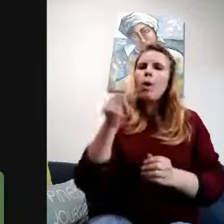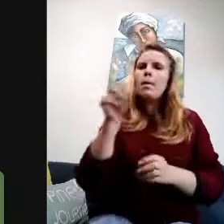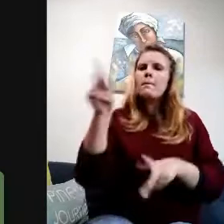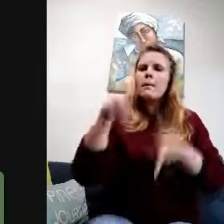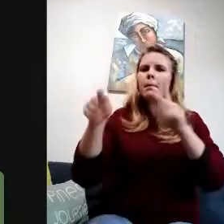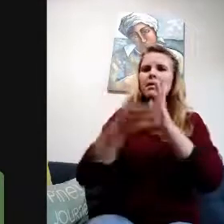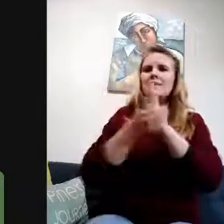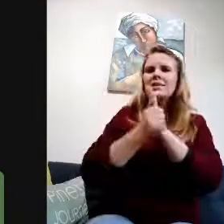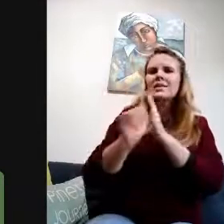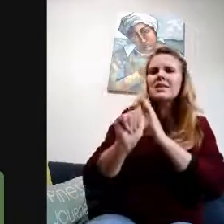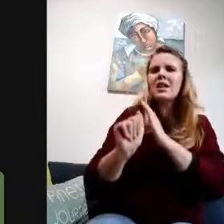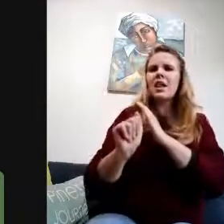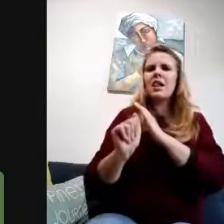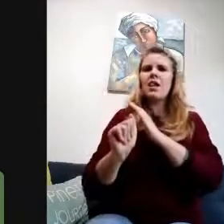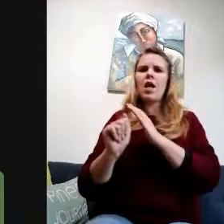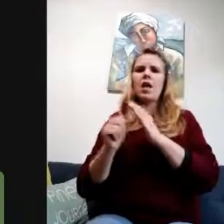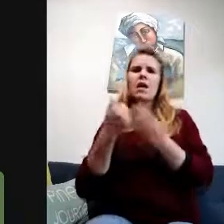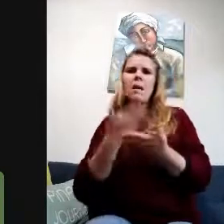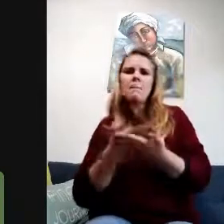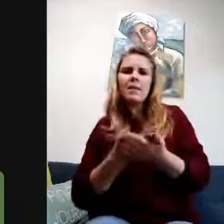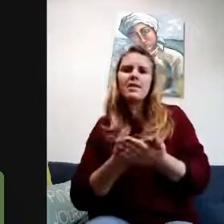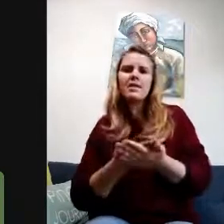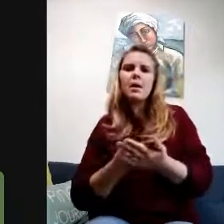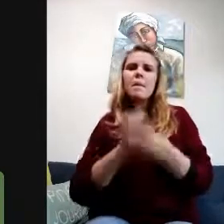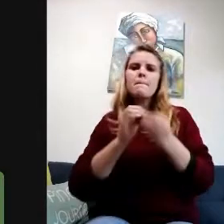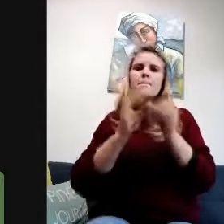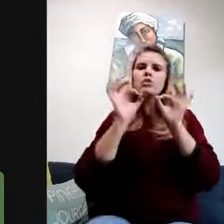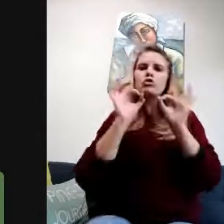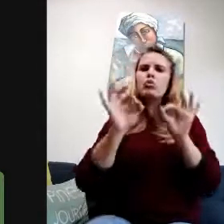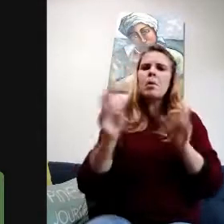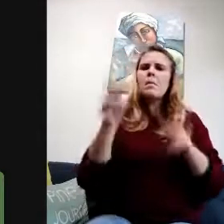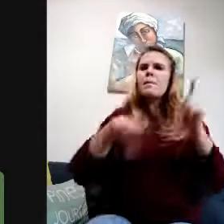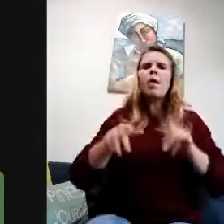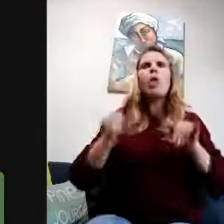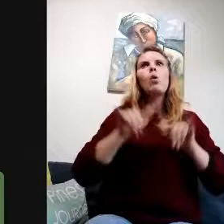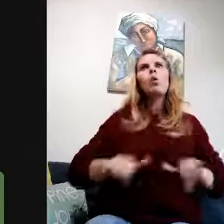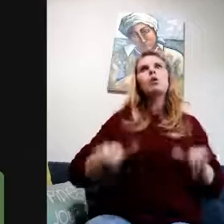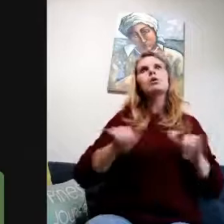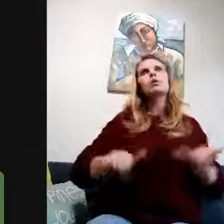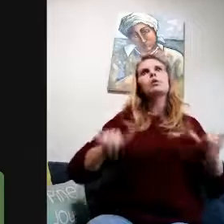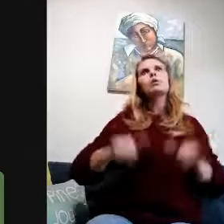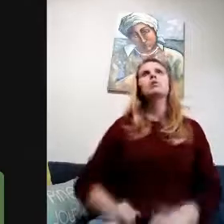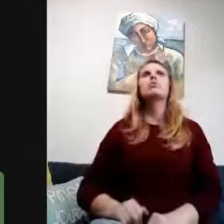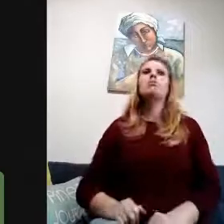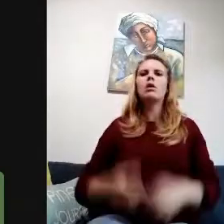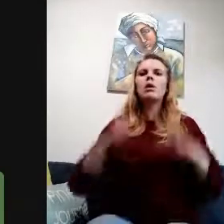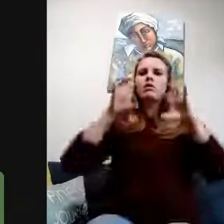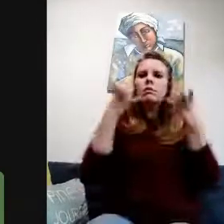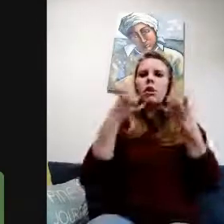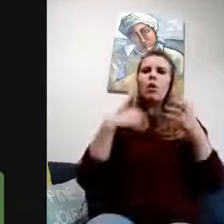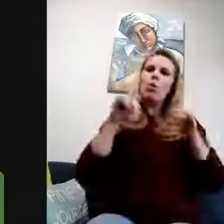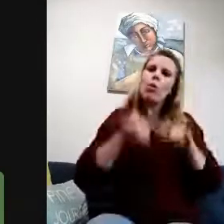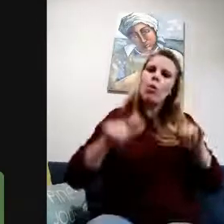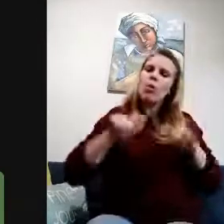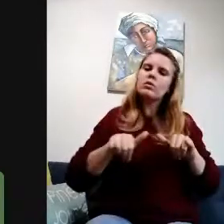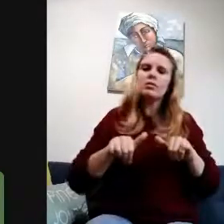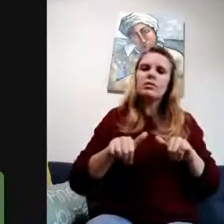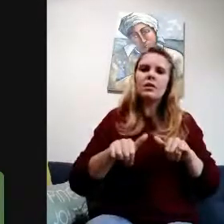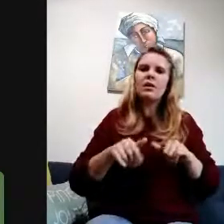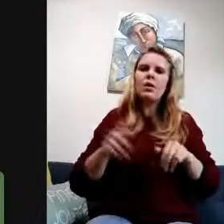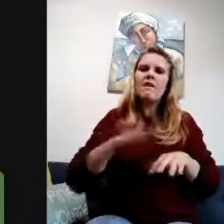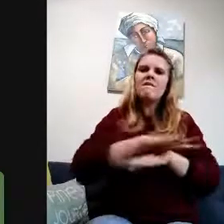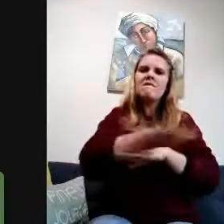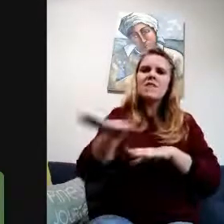ensure that there's a flow of the field and that people are not waiting. And I know you get frustrated when you have to wait and the field are slow. So